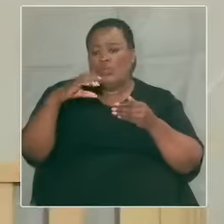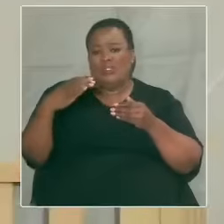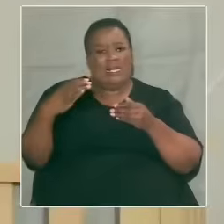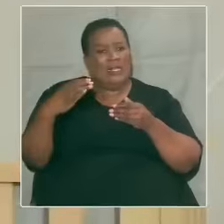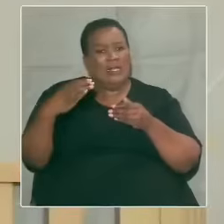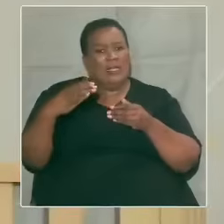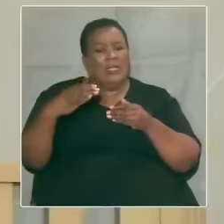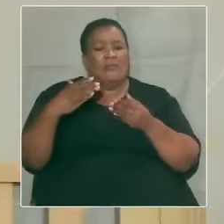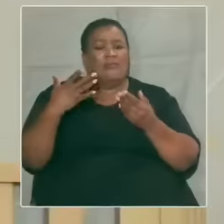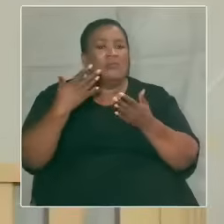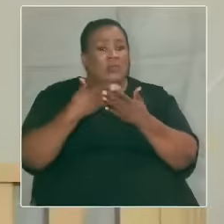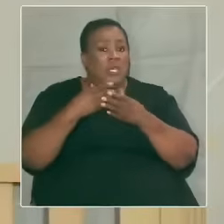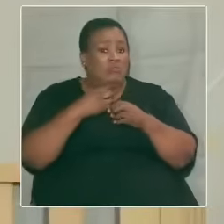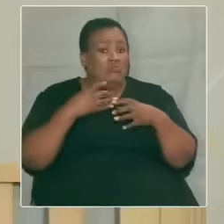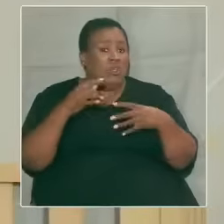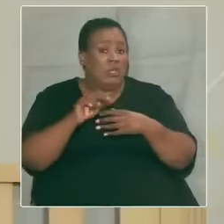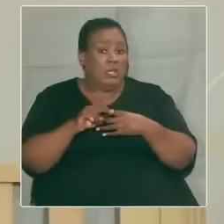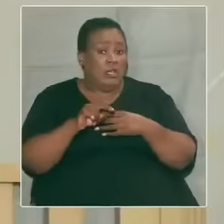and